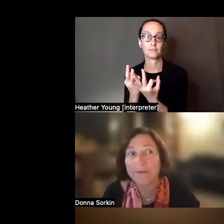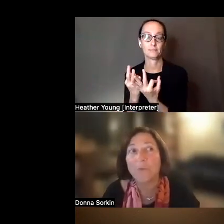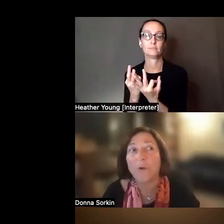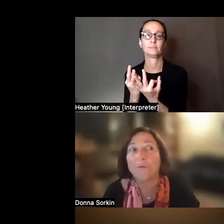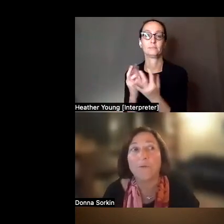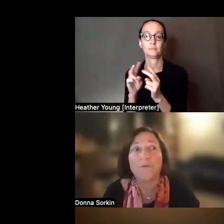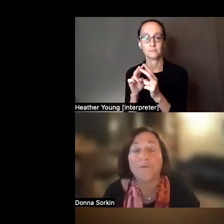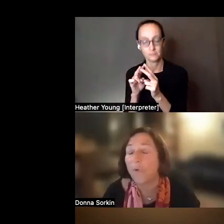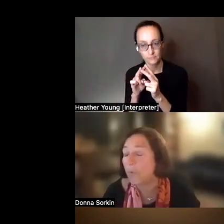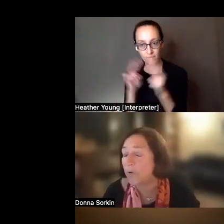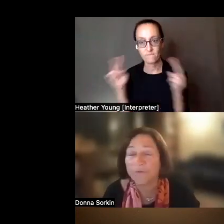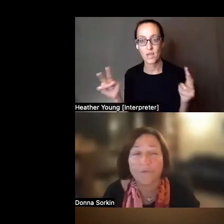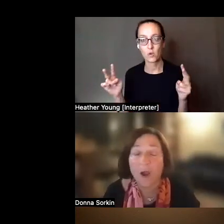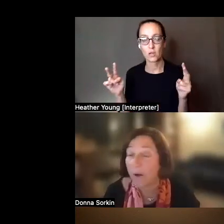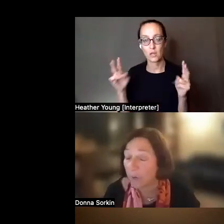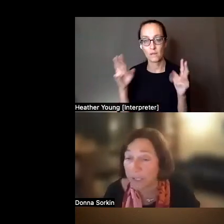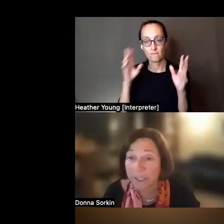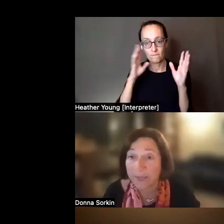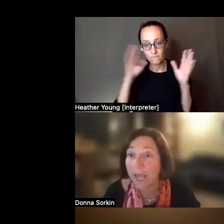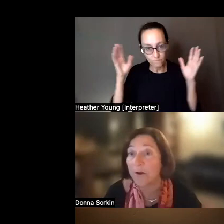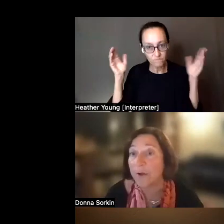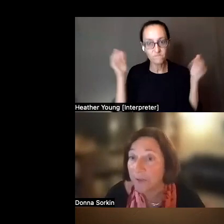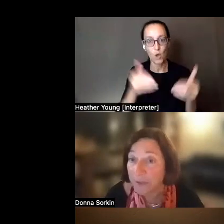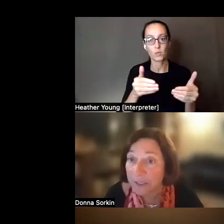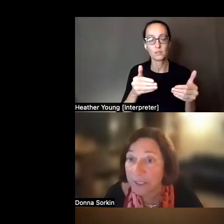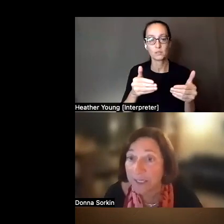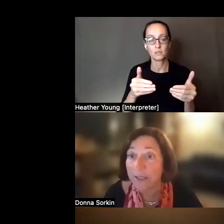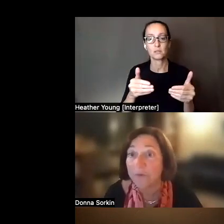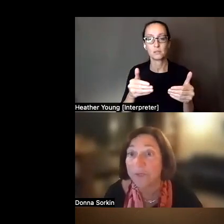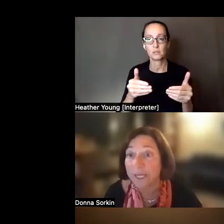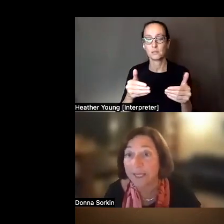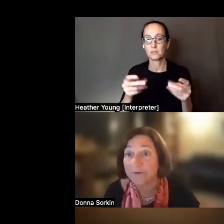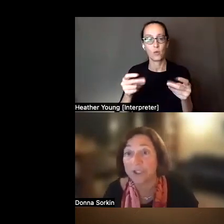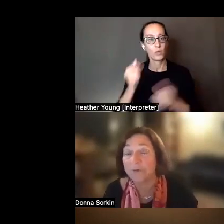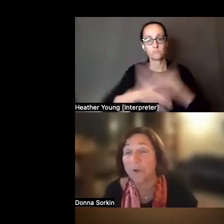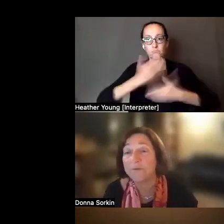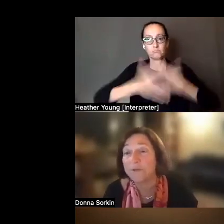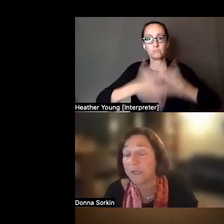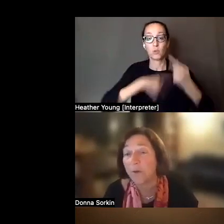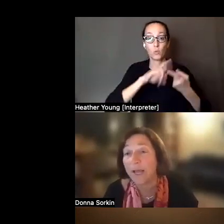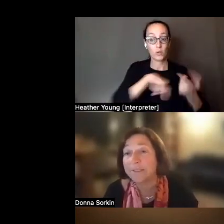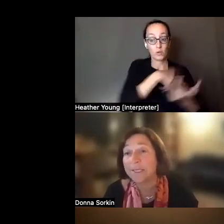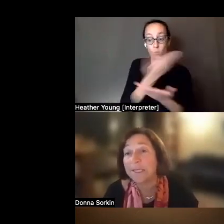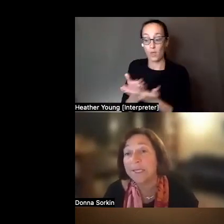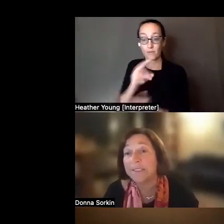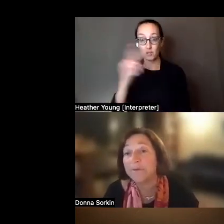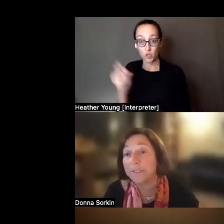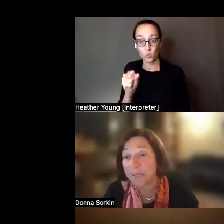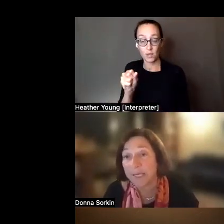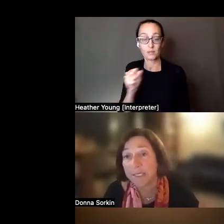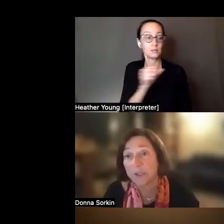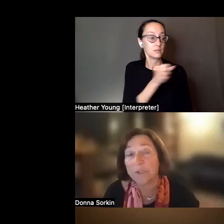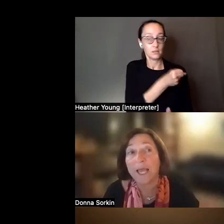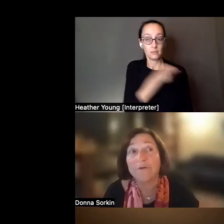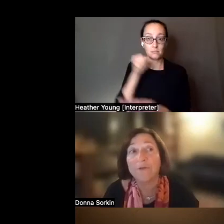family, went forward very quickly. They had her in the clinic 3 days after she arrived in the US. She was